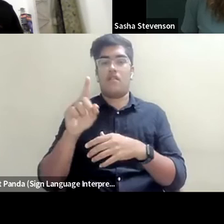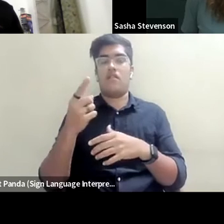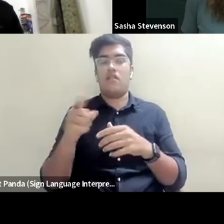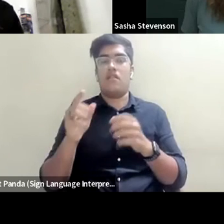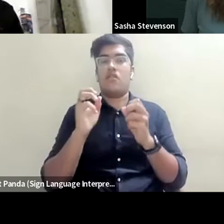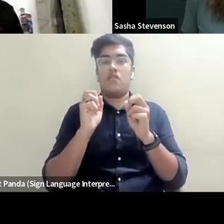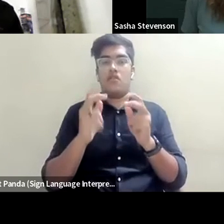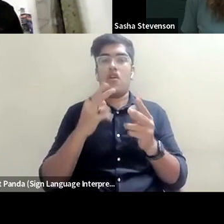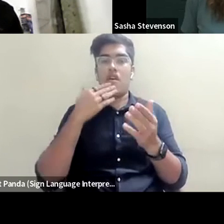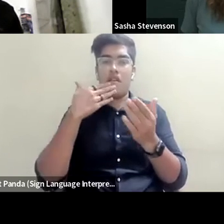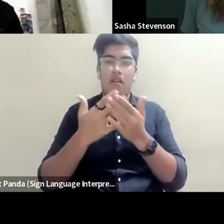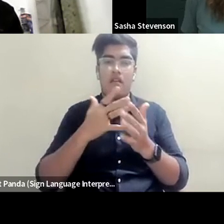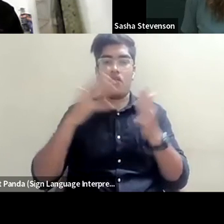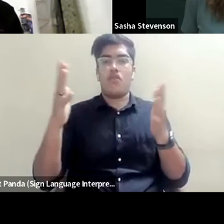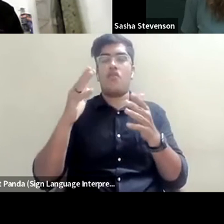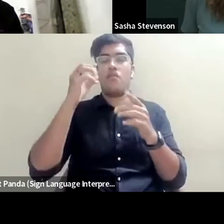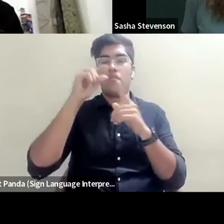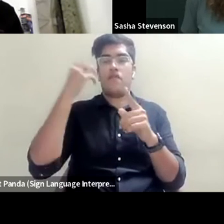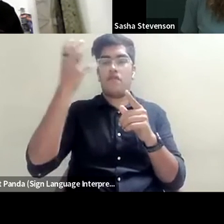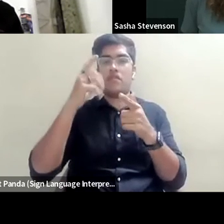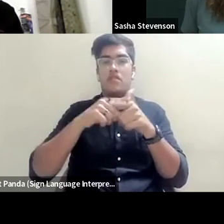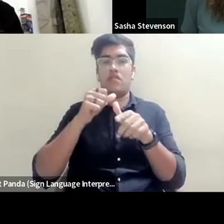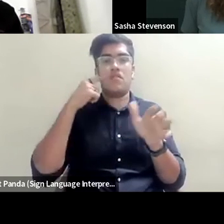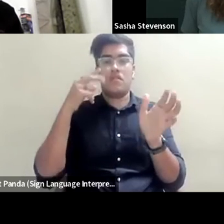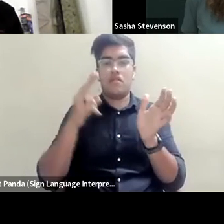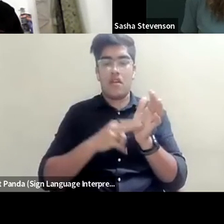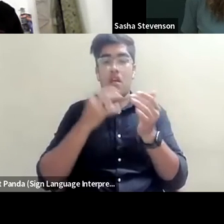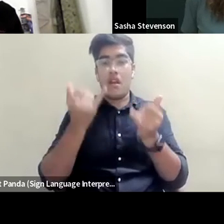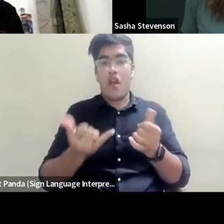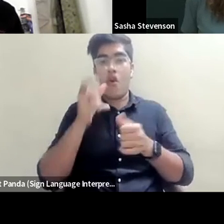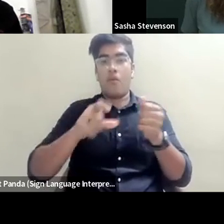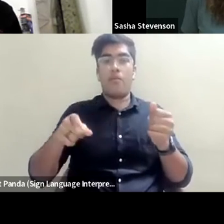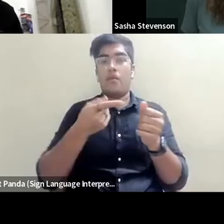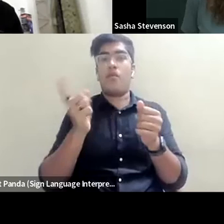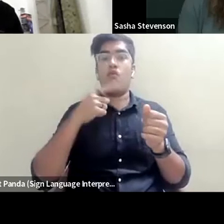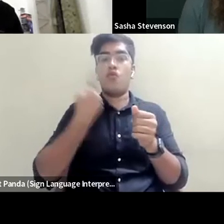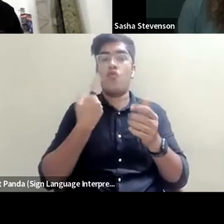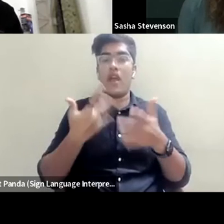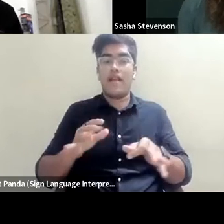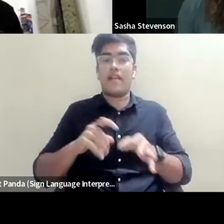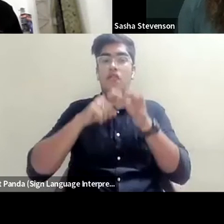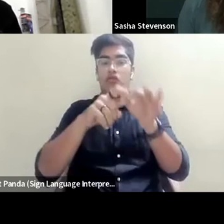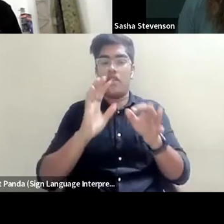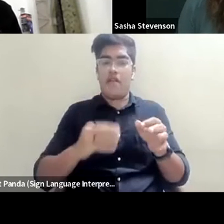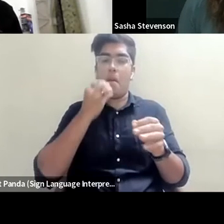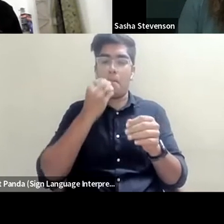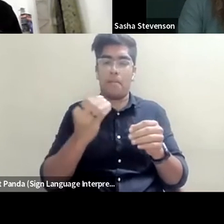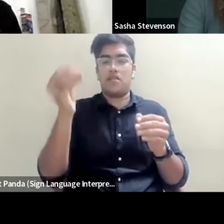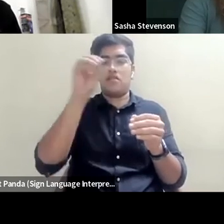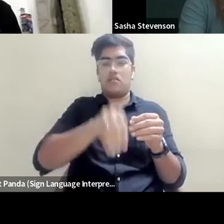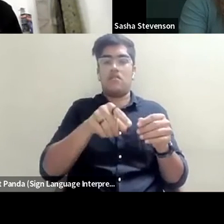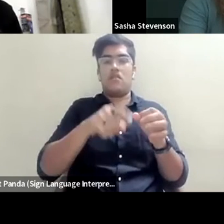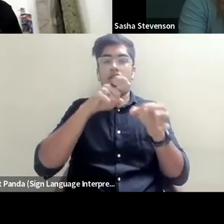Okay, thanks very much, Professor Jen. We'll now start taking questions from the audience. So if you do have any questions, please do put them in the